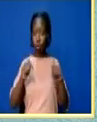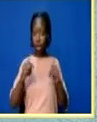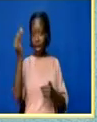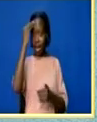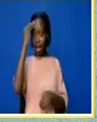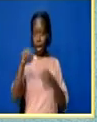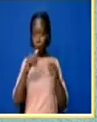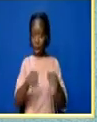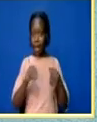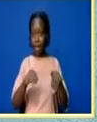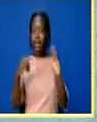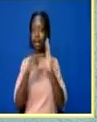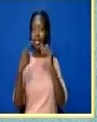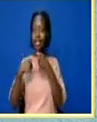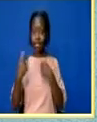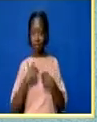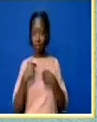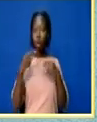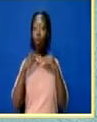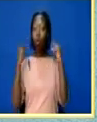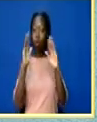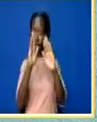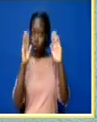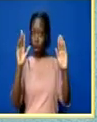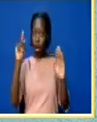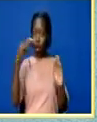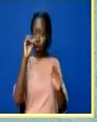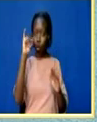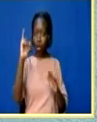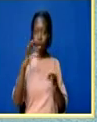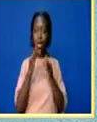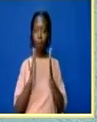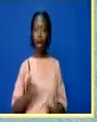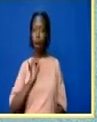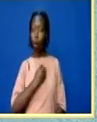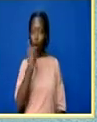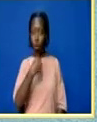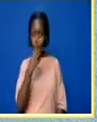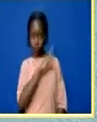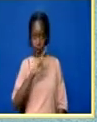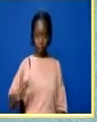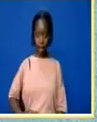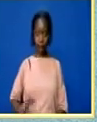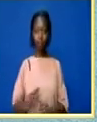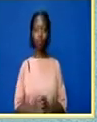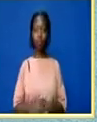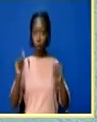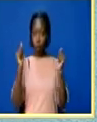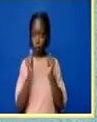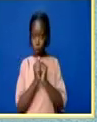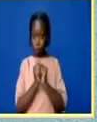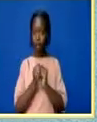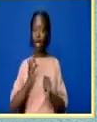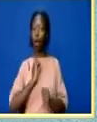agriculture for grade 6. I will be your host, Wango Indirango. Our sign language interpreter is Velma Akinyi, and with